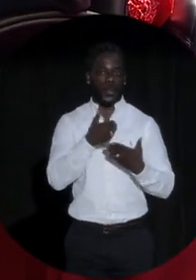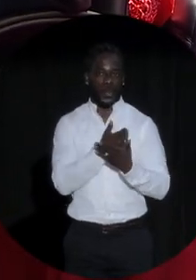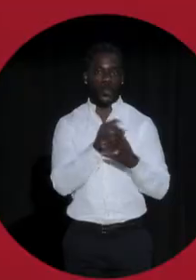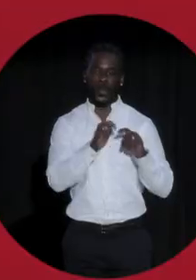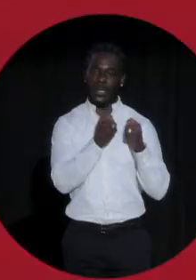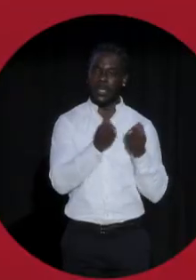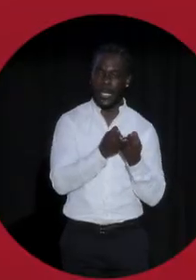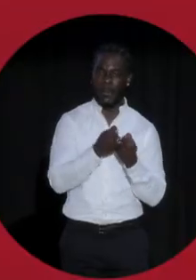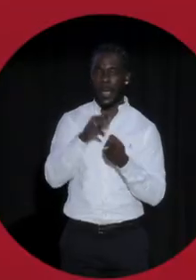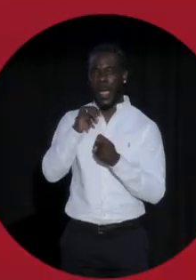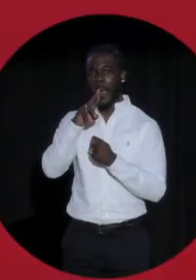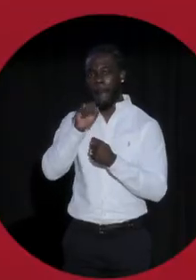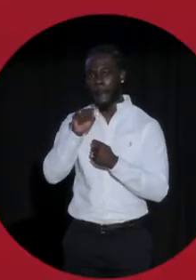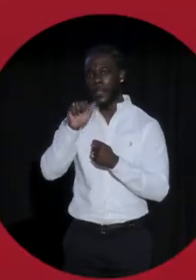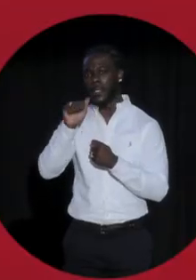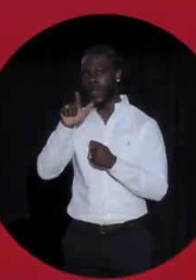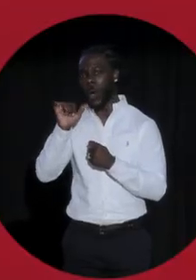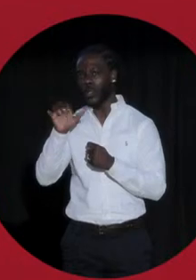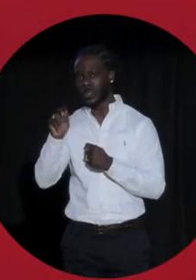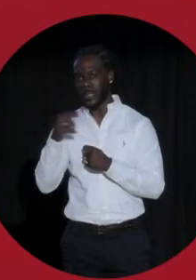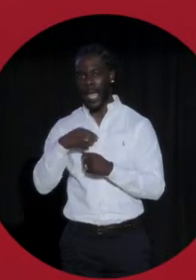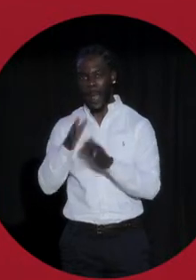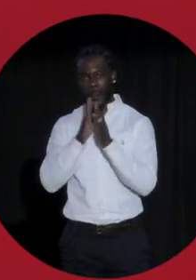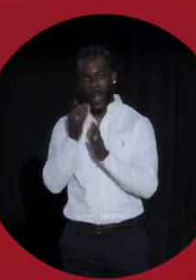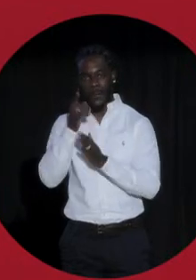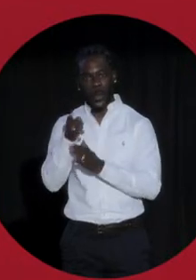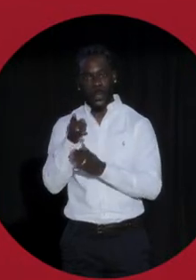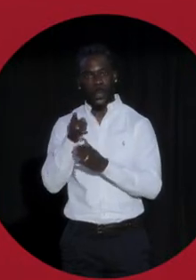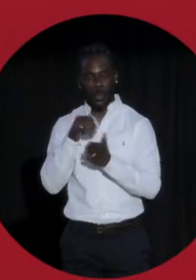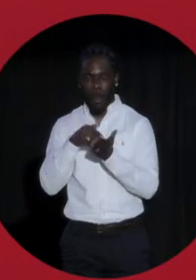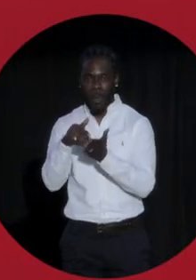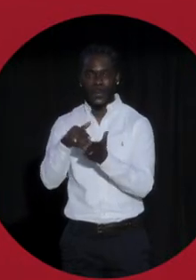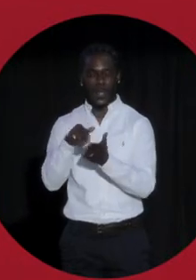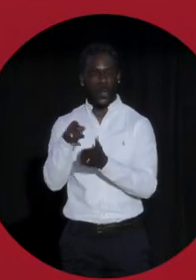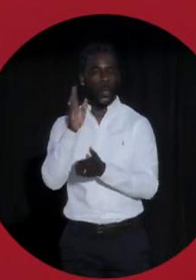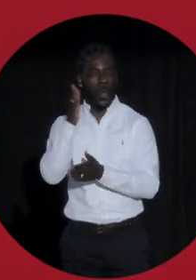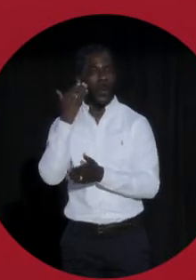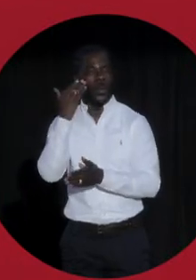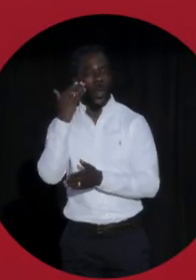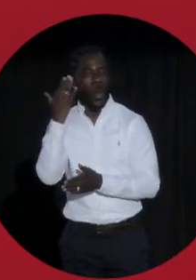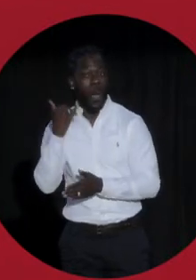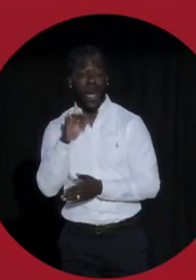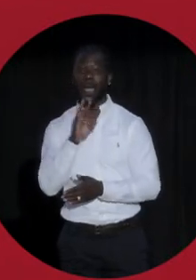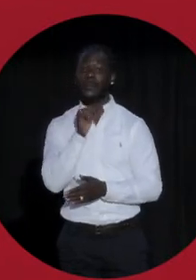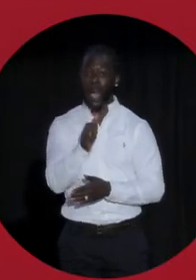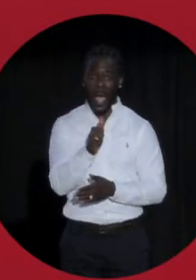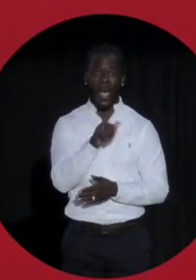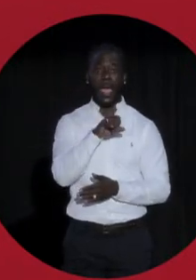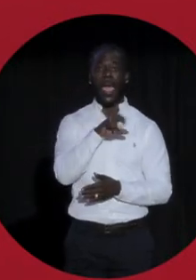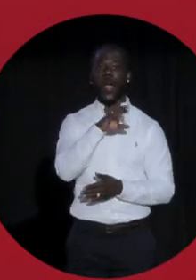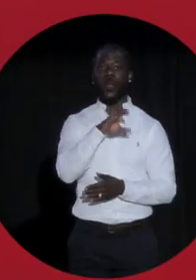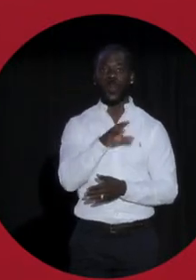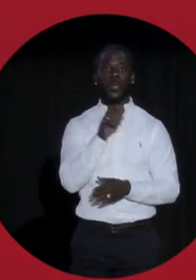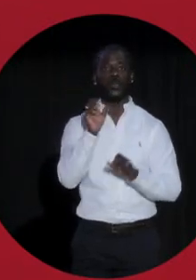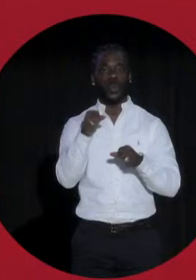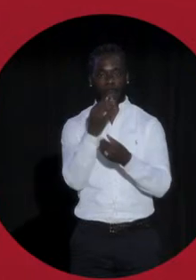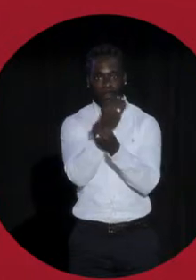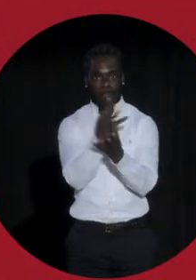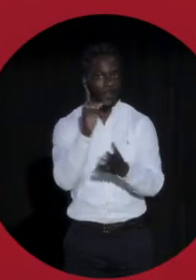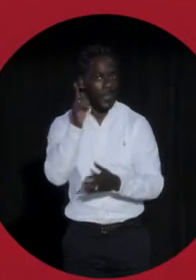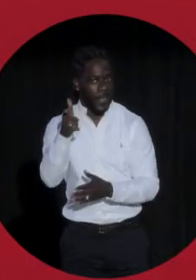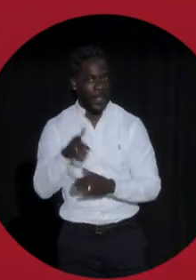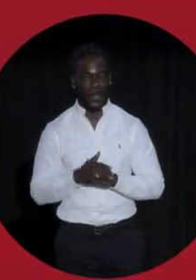Mrs. Olson, I pray for you often, and you would know why. If not, Eric, you would tell her later. Our